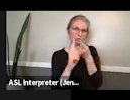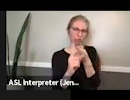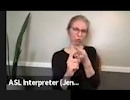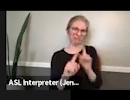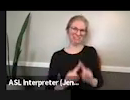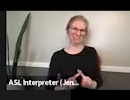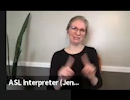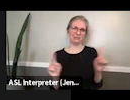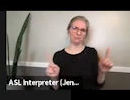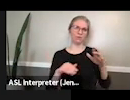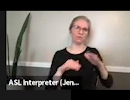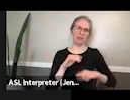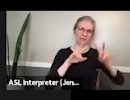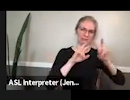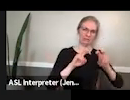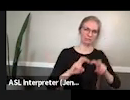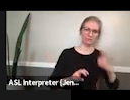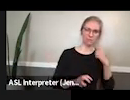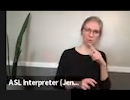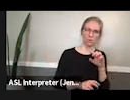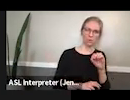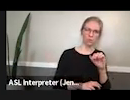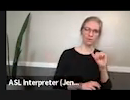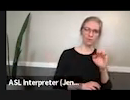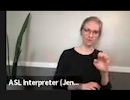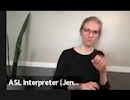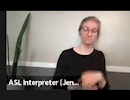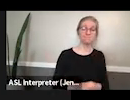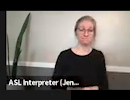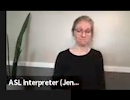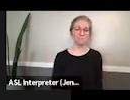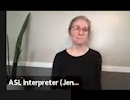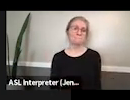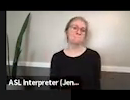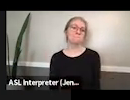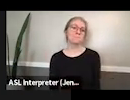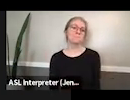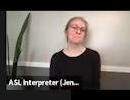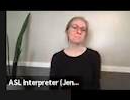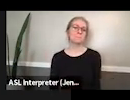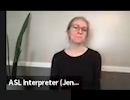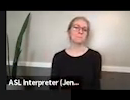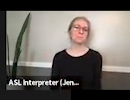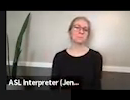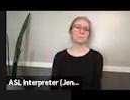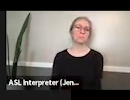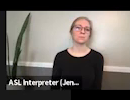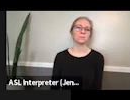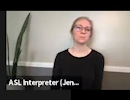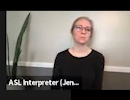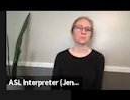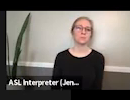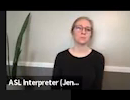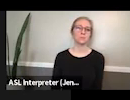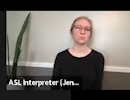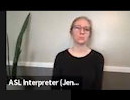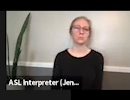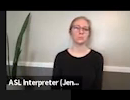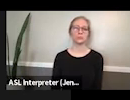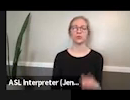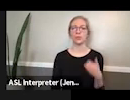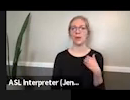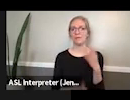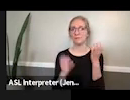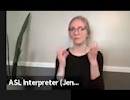target of assessment with the OAE, all right? And so you've got these cute little headsets going